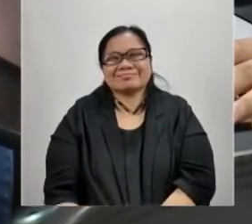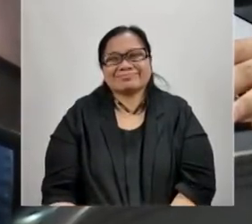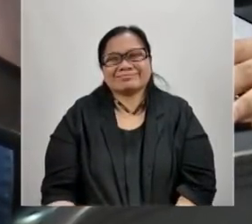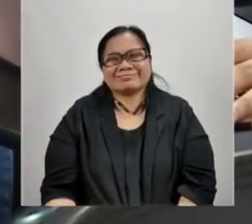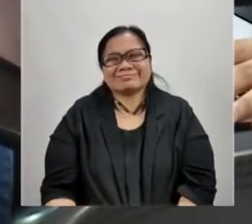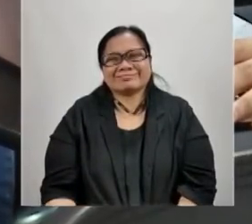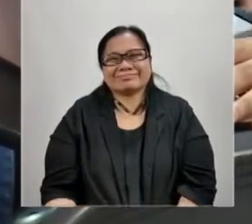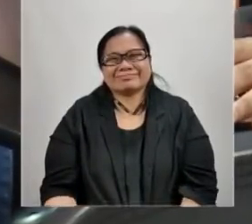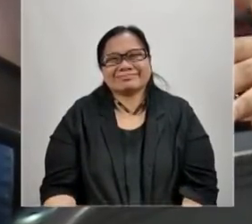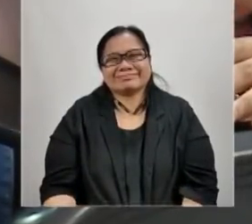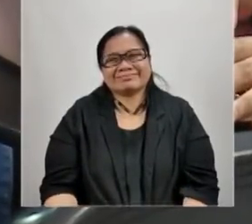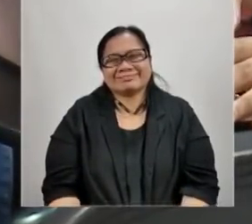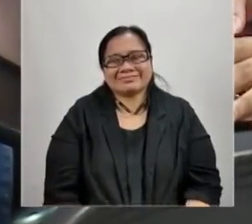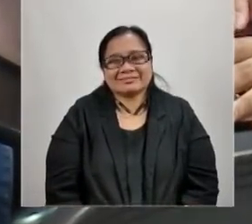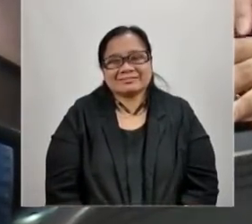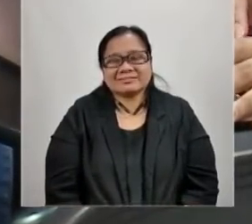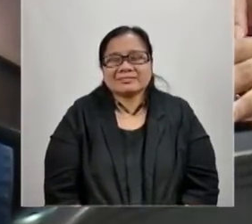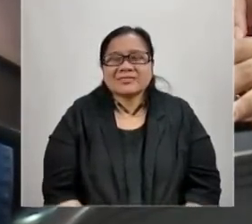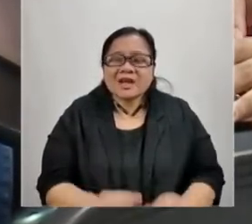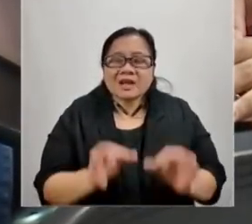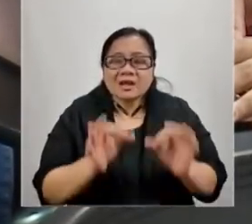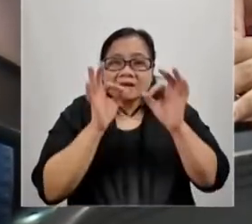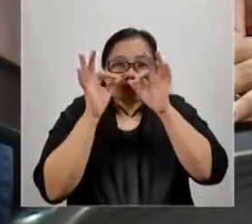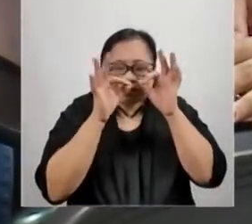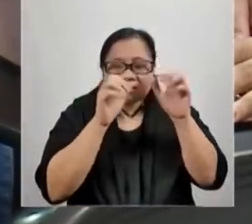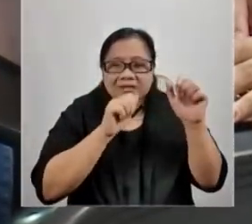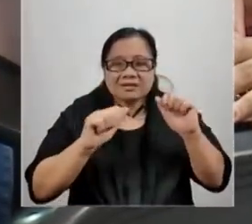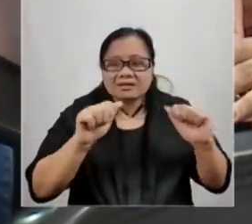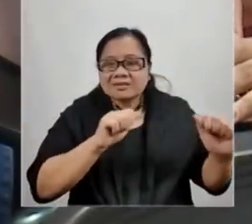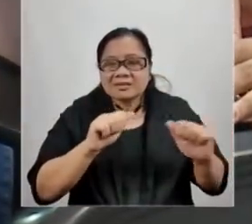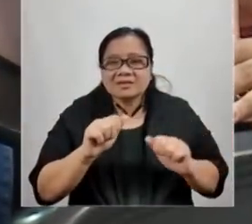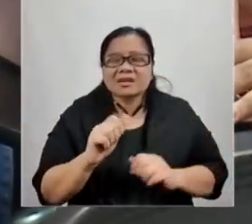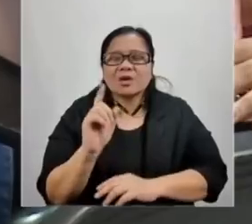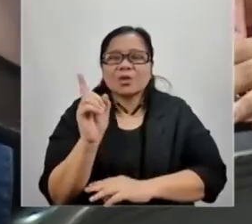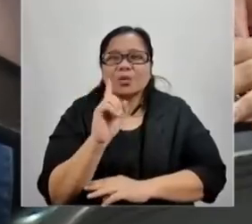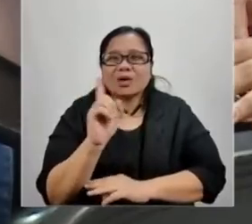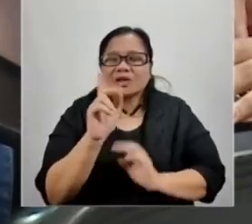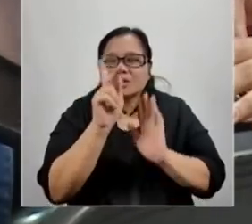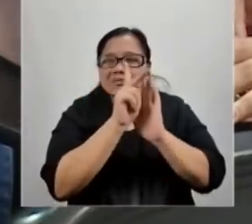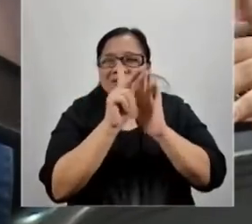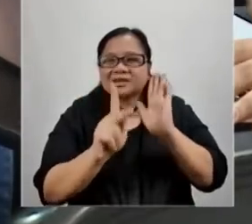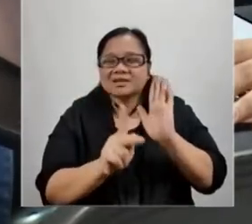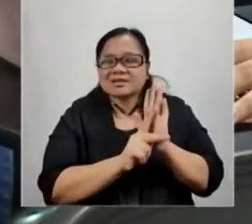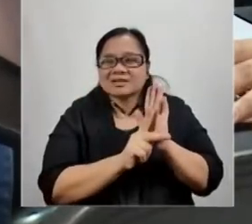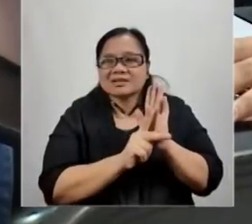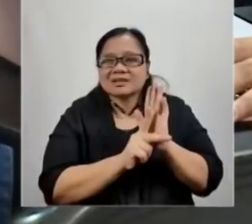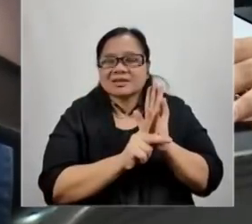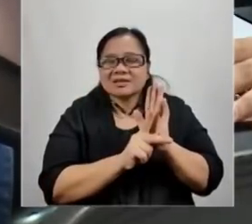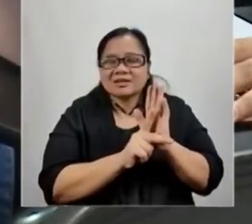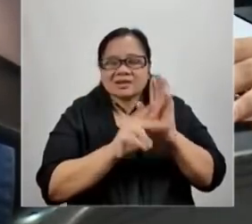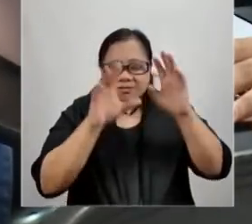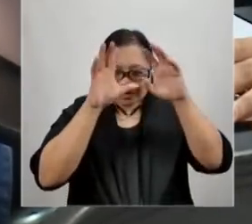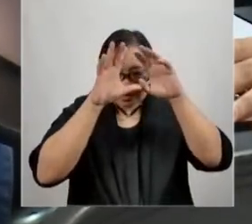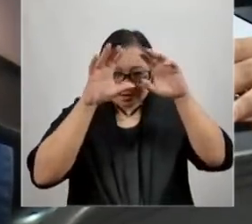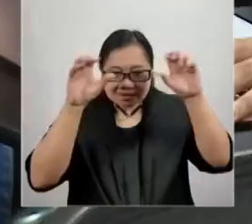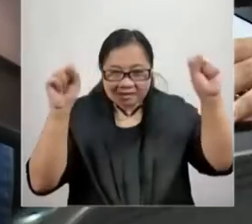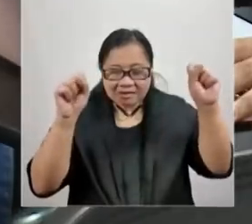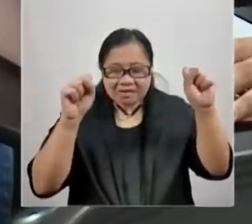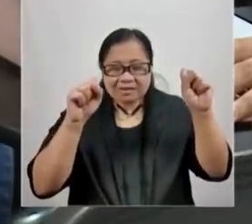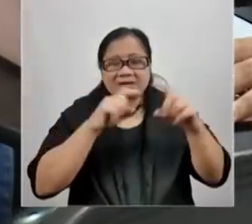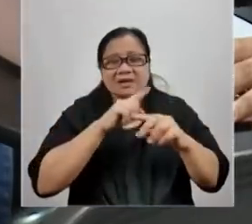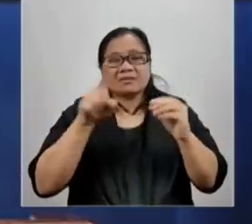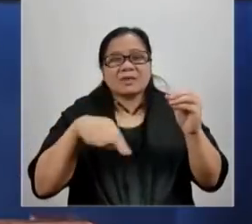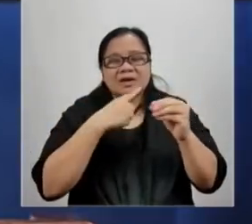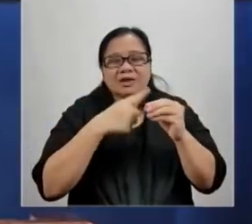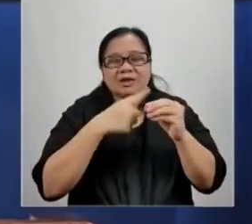drug operations po. Okay. Ano na po ang policy ni Pangulong Marcos sa campaign on illegal drugs?